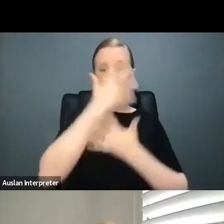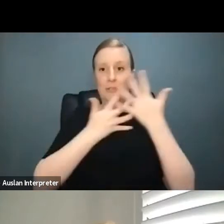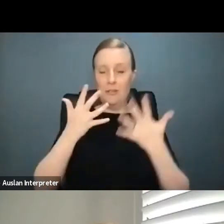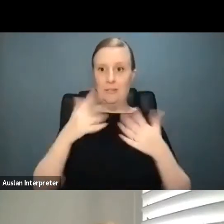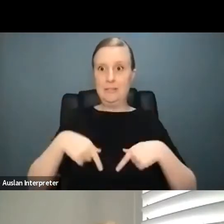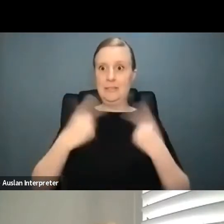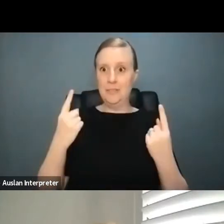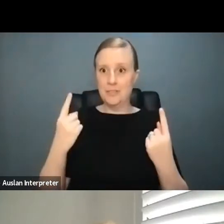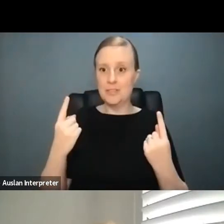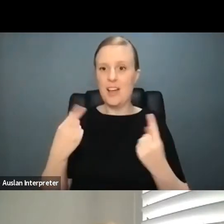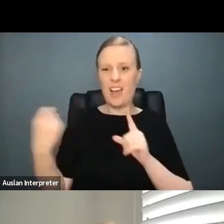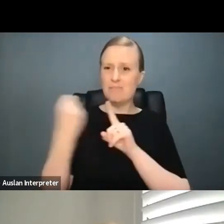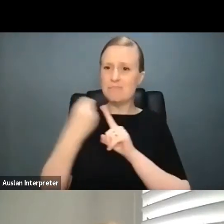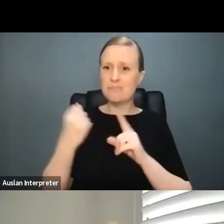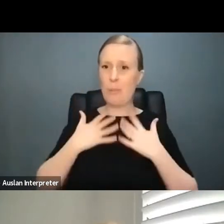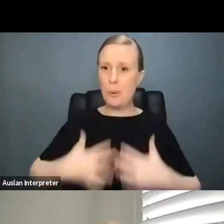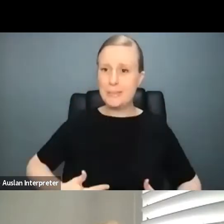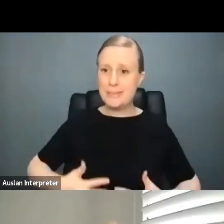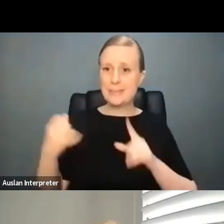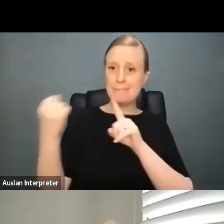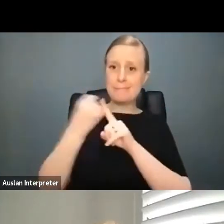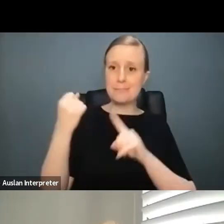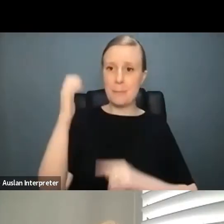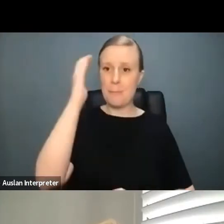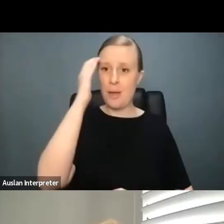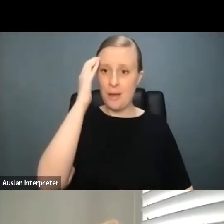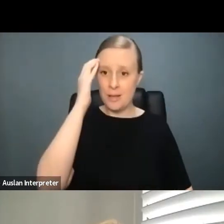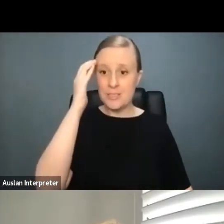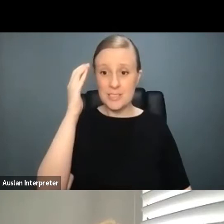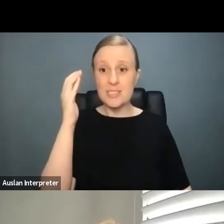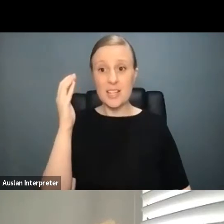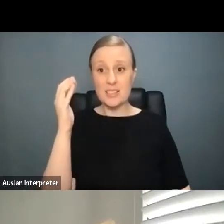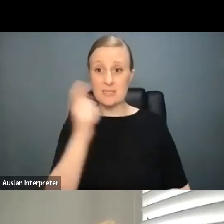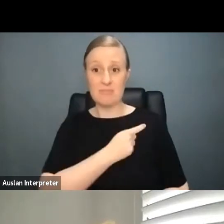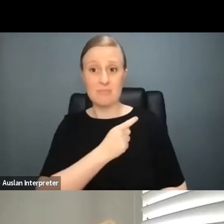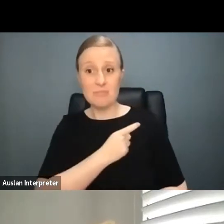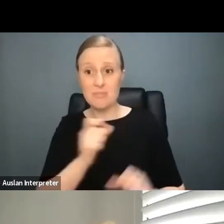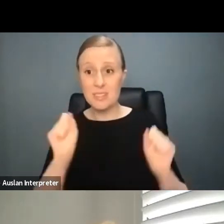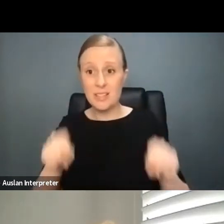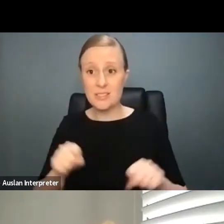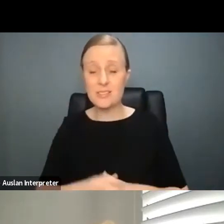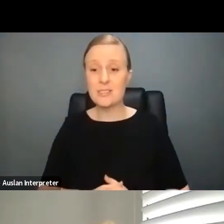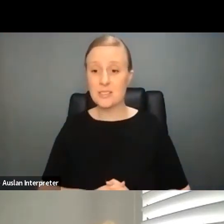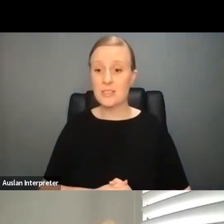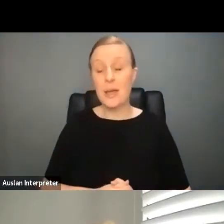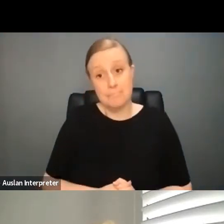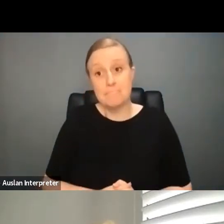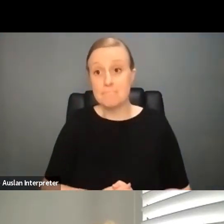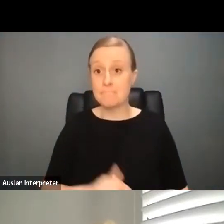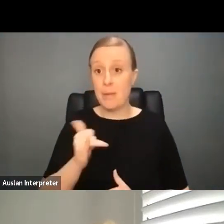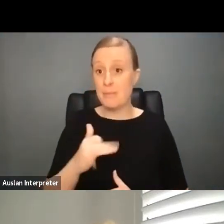your mind, and it can be it's horrifying, and yes, you might end up in